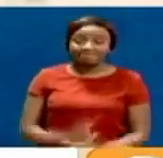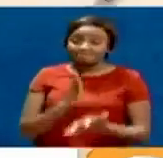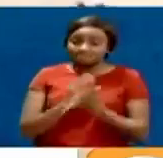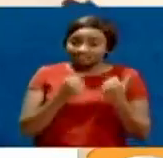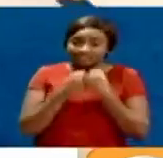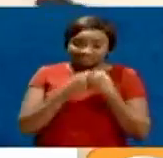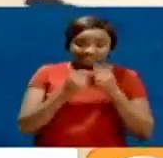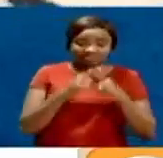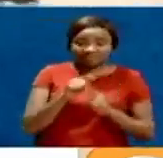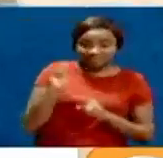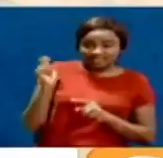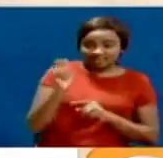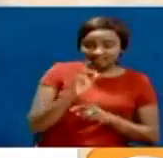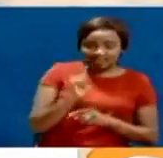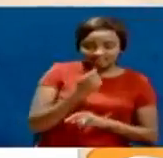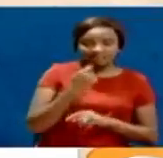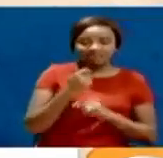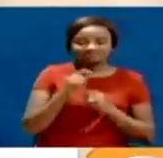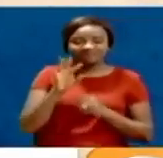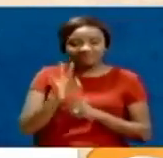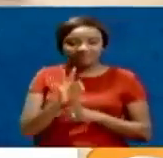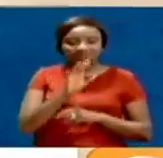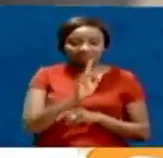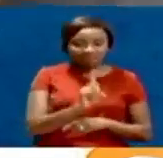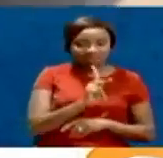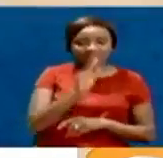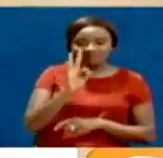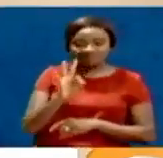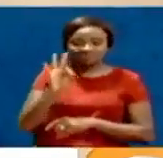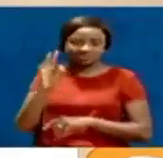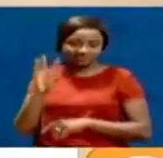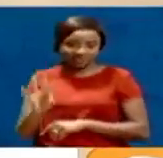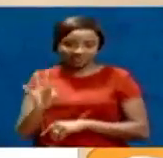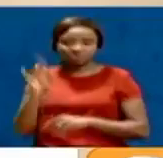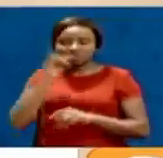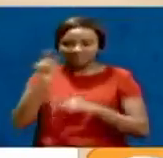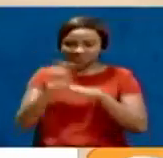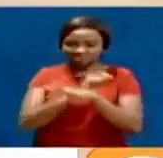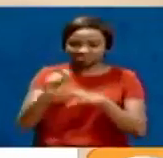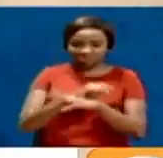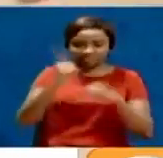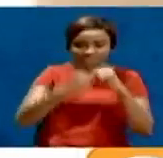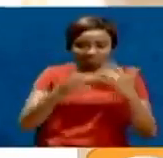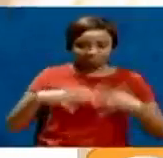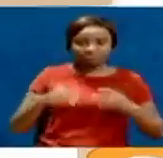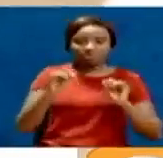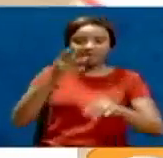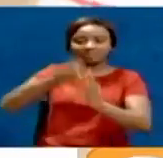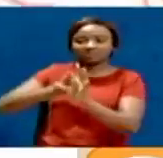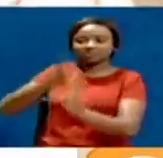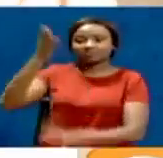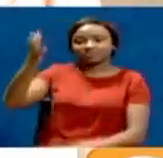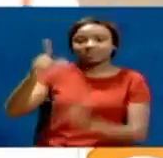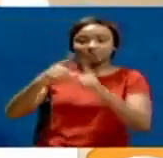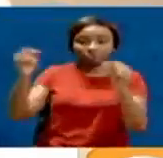the Kenya Fencing Federation has been able to train 6 athletes that will take part in the African Tokyo Olympic